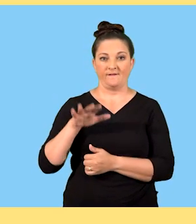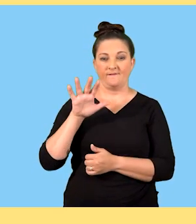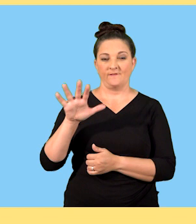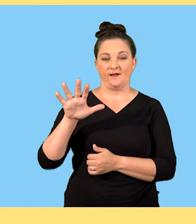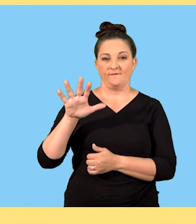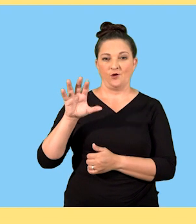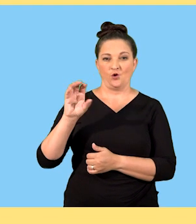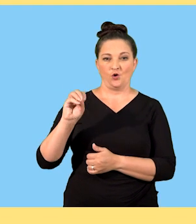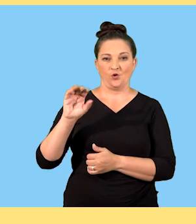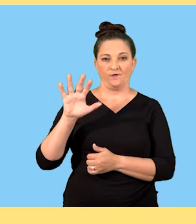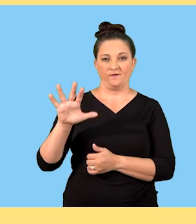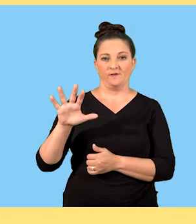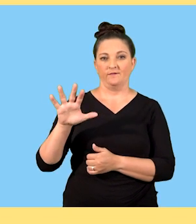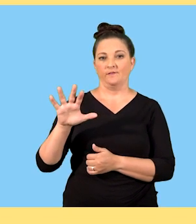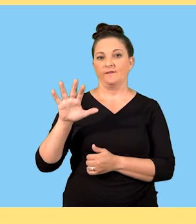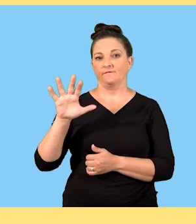balance carried down as